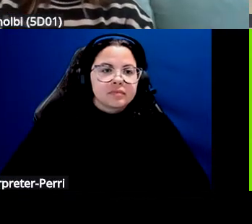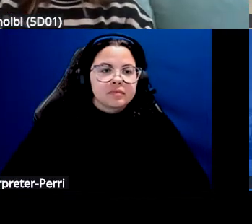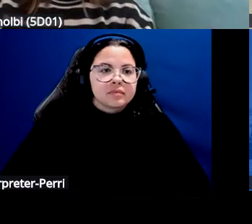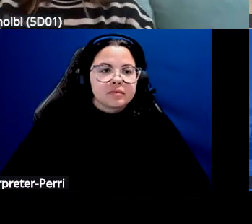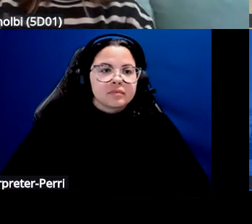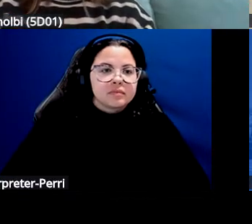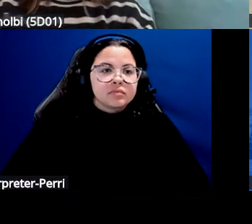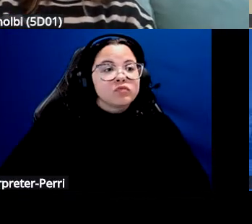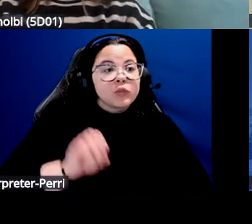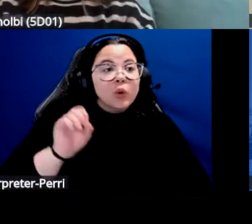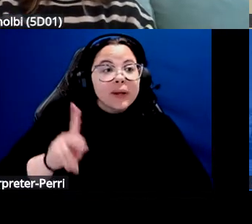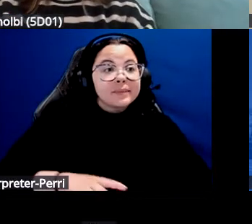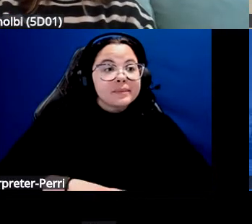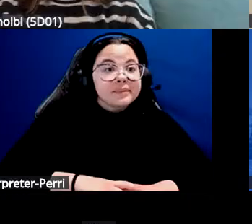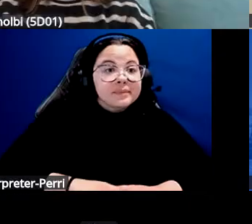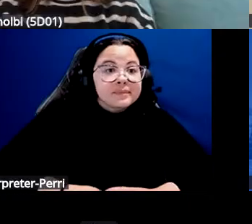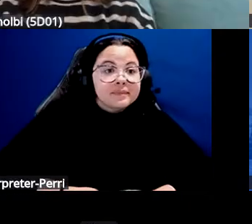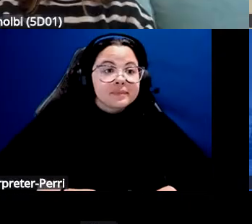Okay.